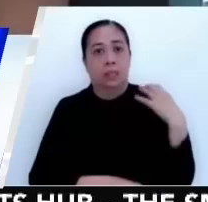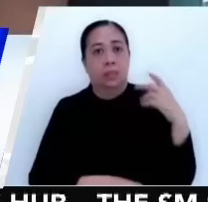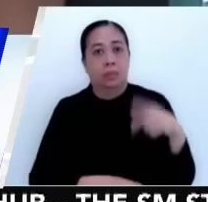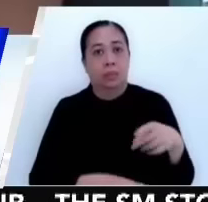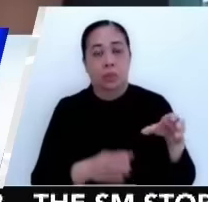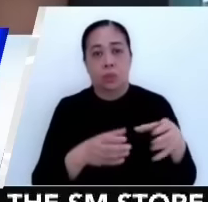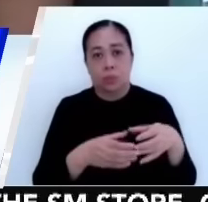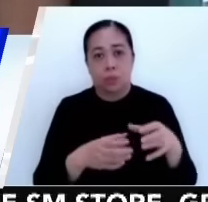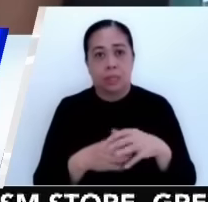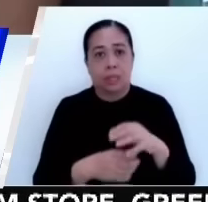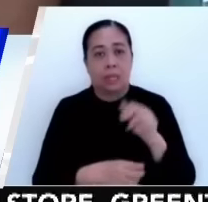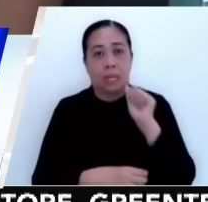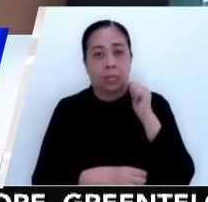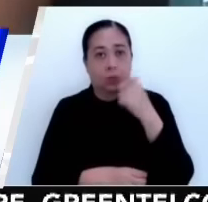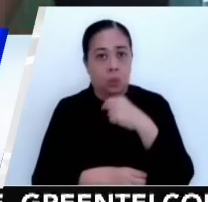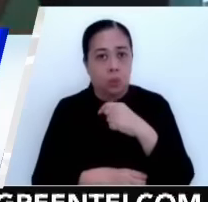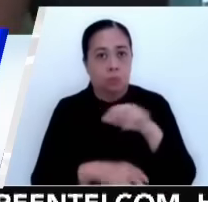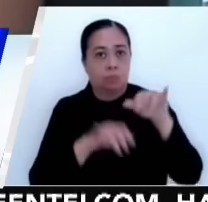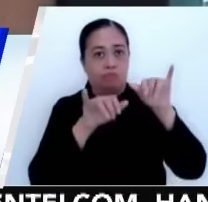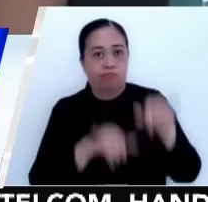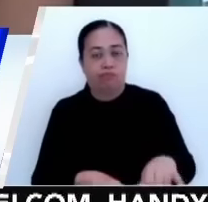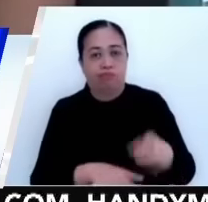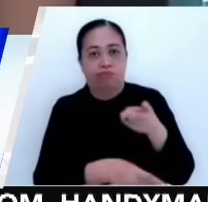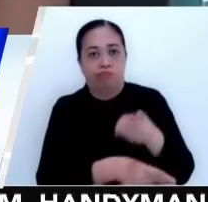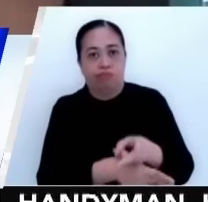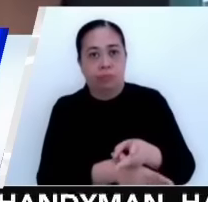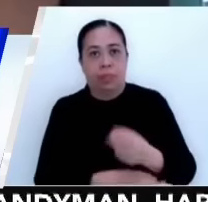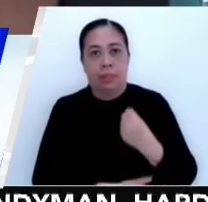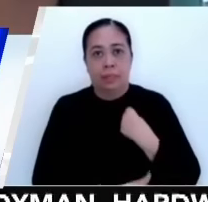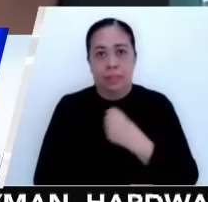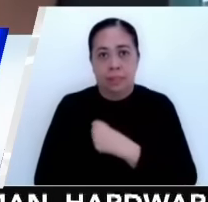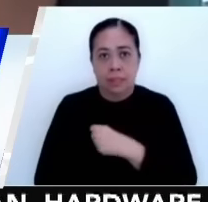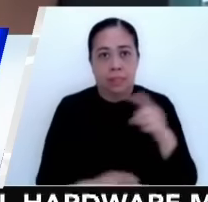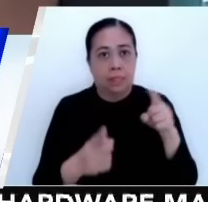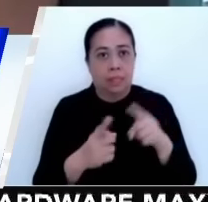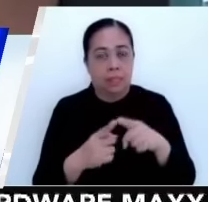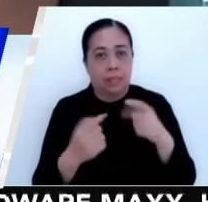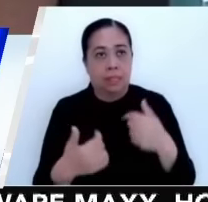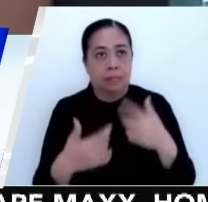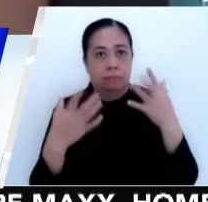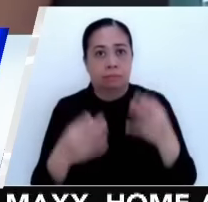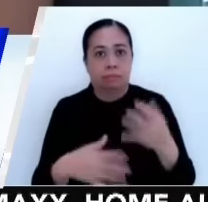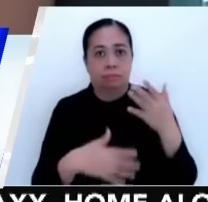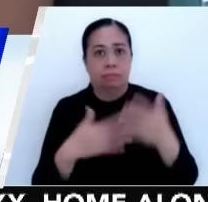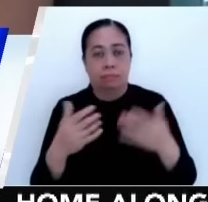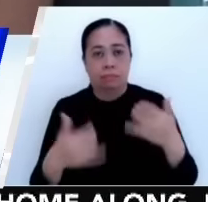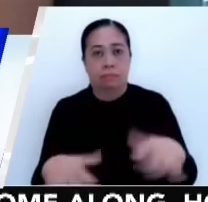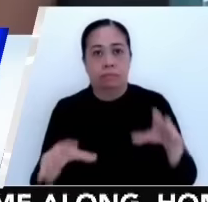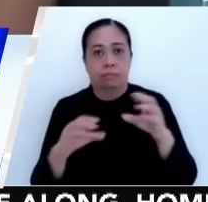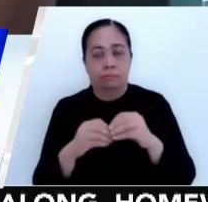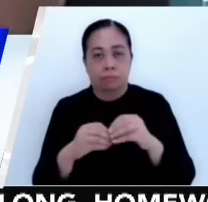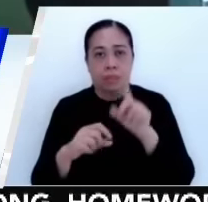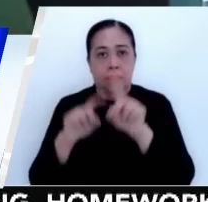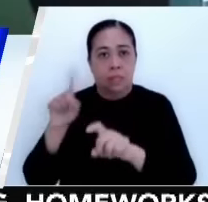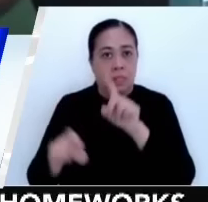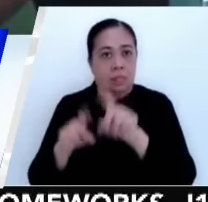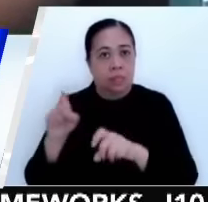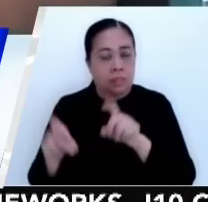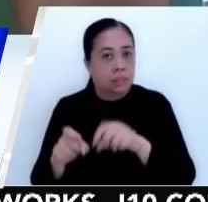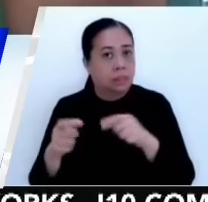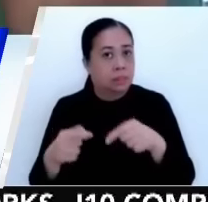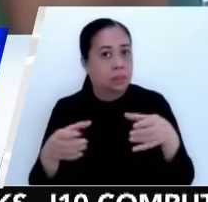Alice Guo is to remain in the custody of the Senate until the conclusion of this committee's inquiry, and this committee